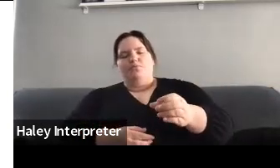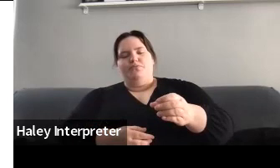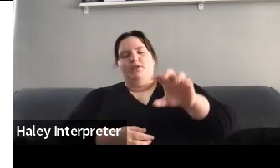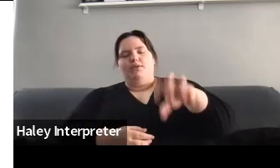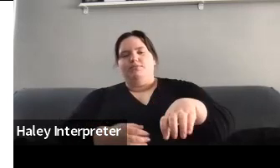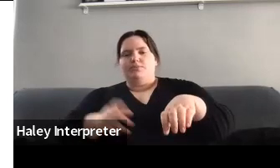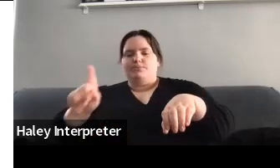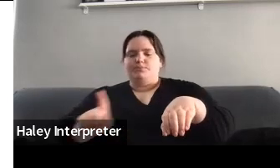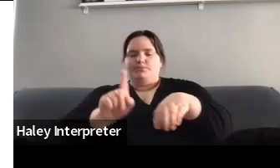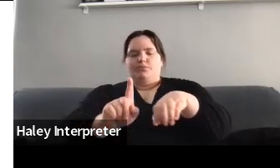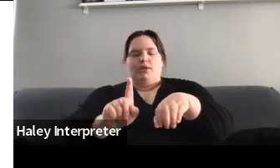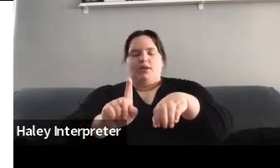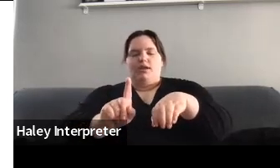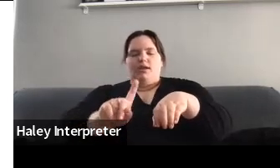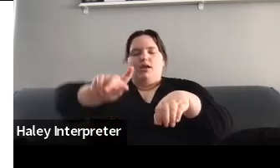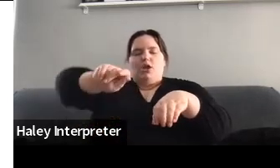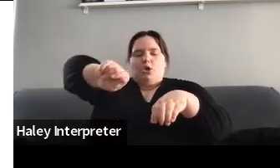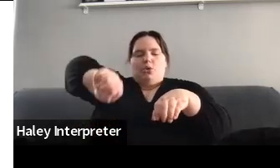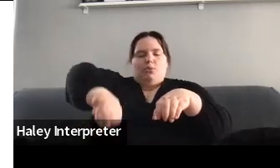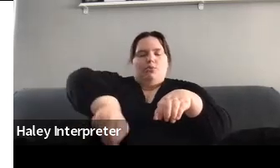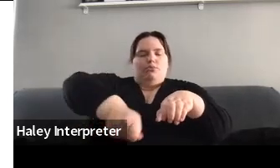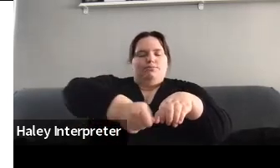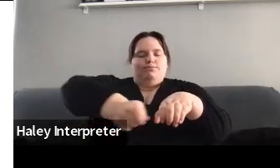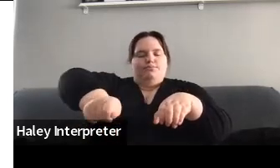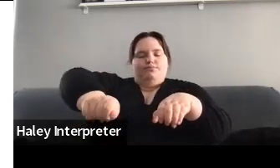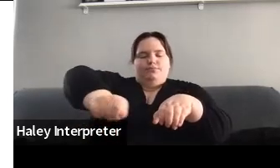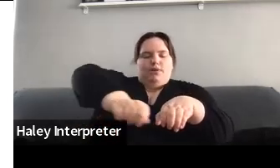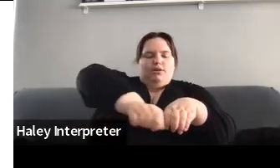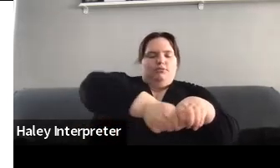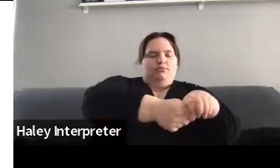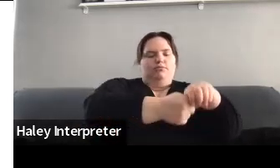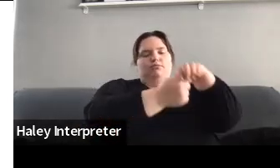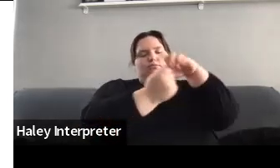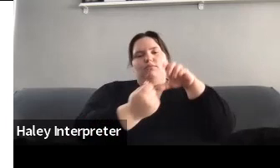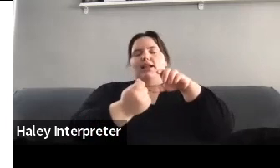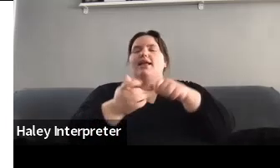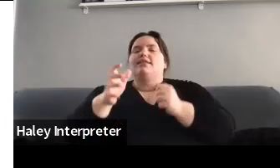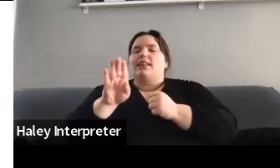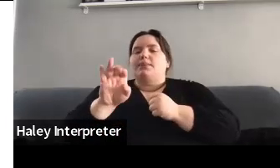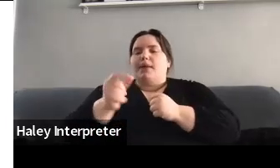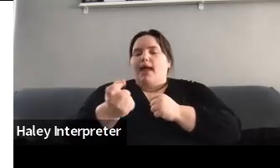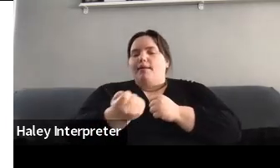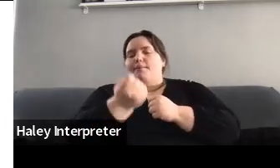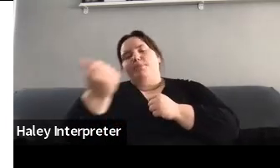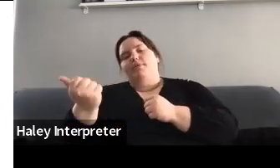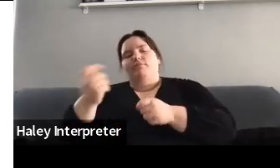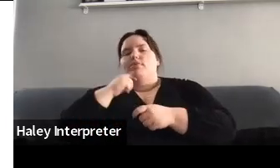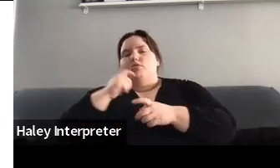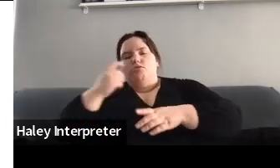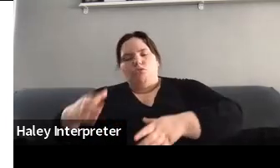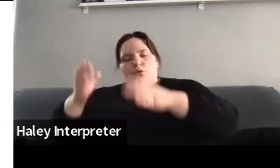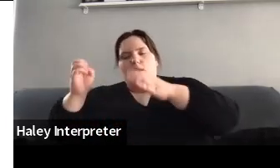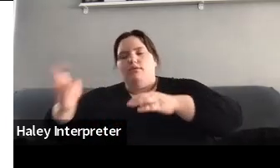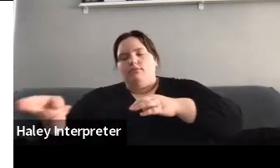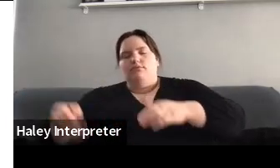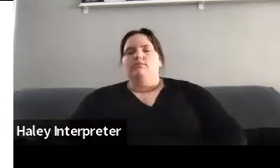get the bag underneath the waist, and then sort of lift up, and then take the bag off of the frame and throw it away.